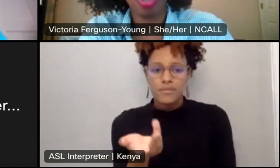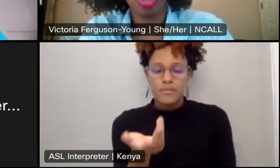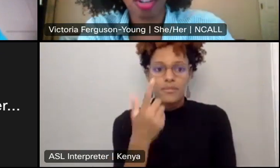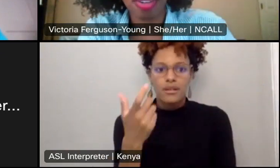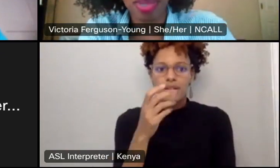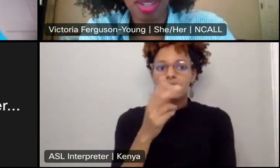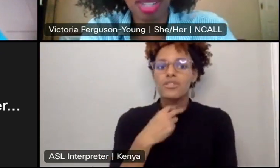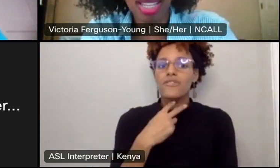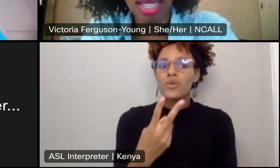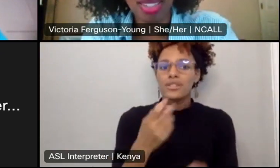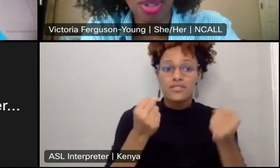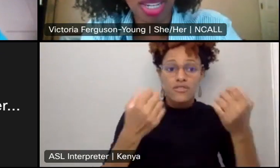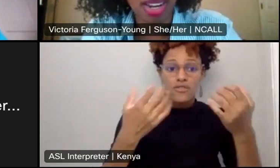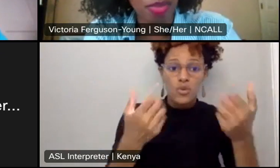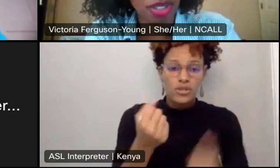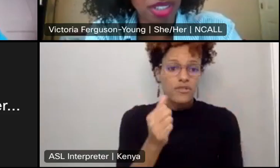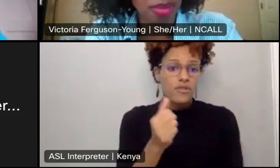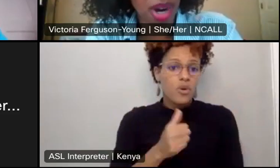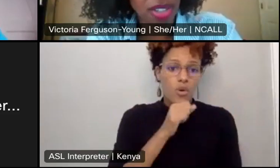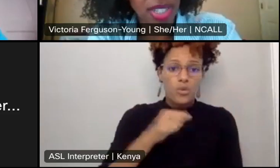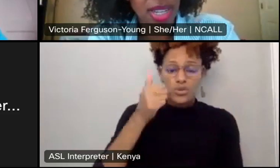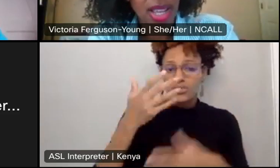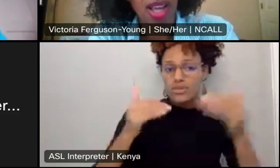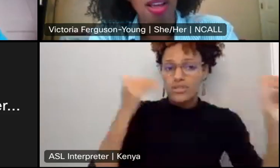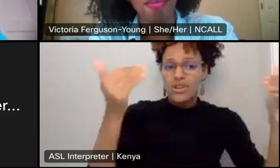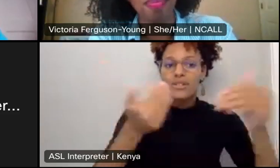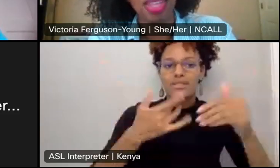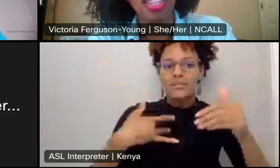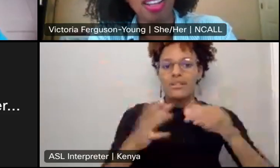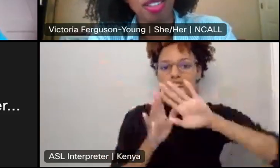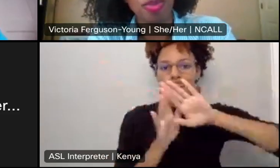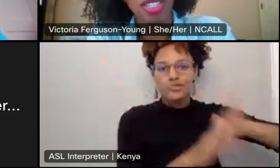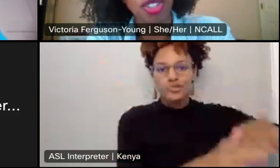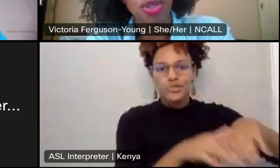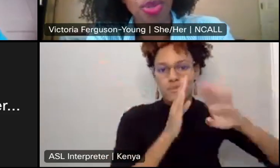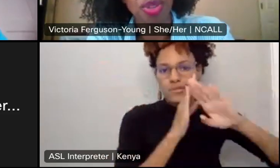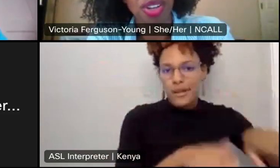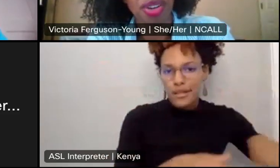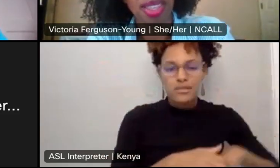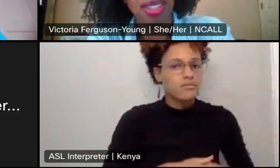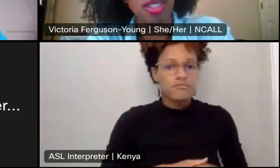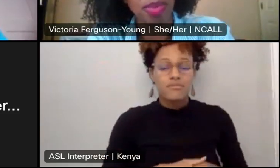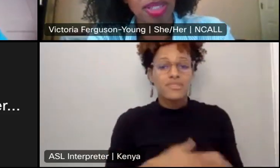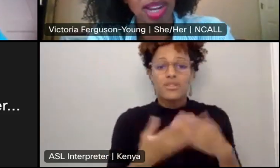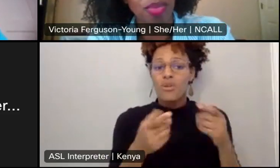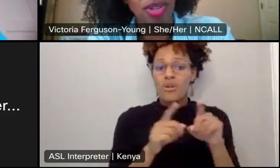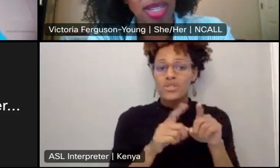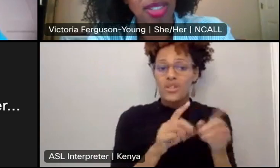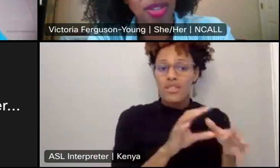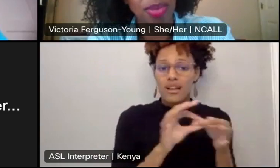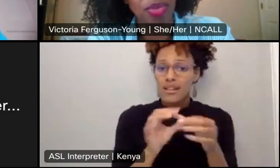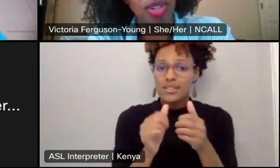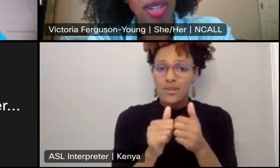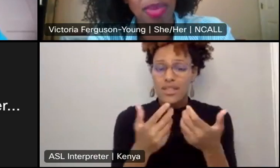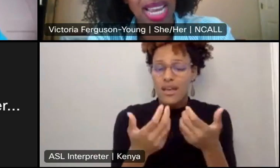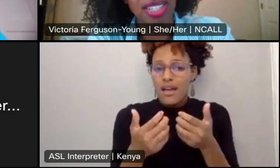of older adults often become silenced or kind of pushed to the margin. And that also speaks to, I think this the piece and how important it